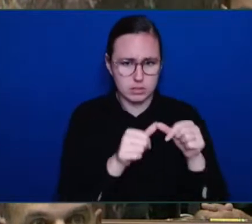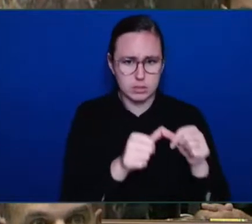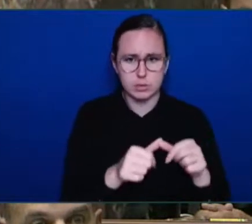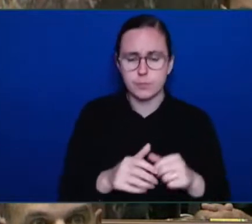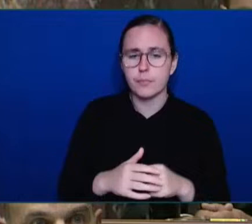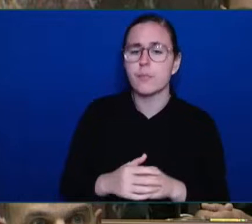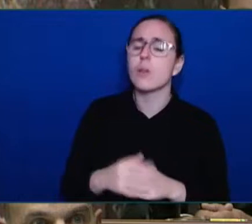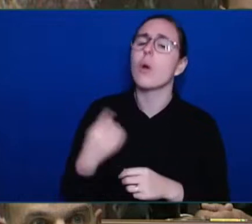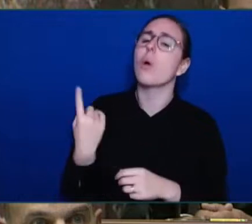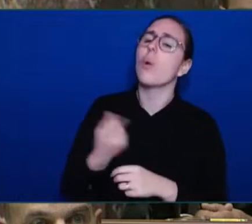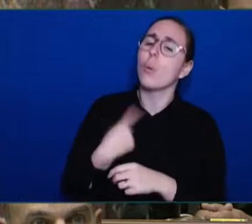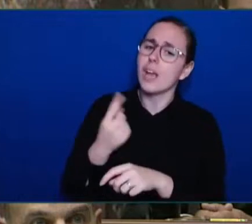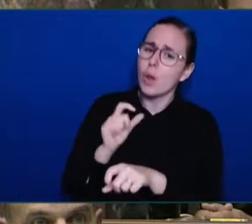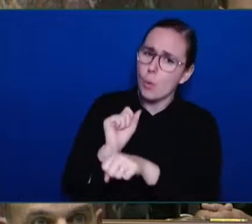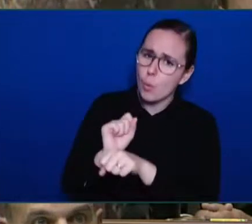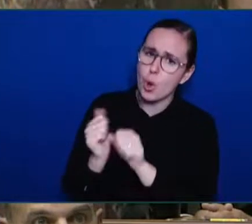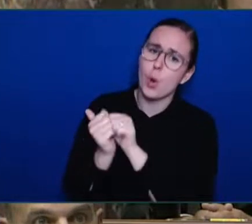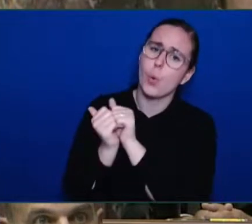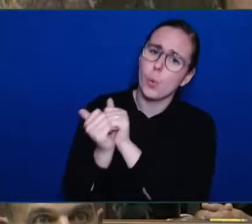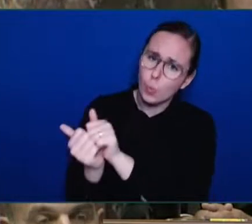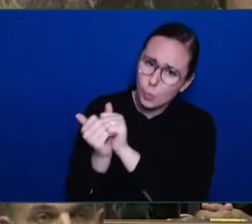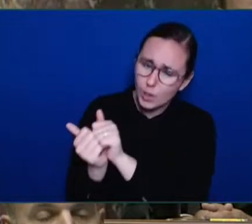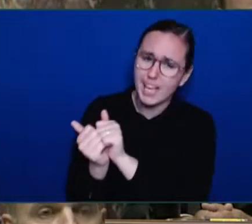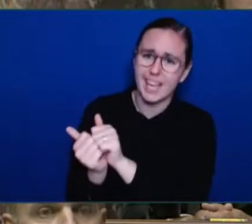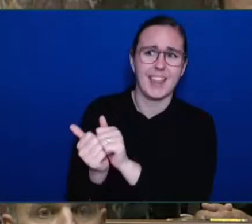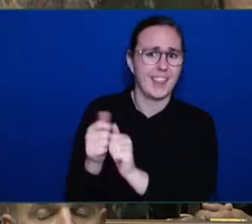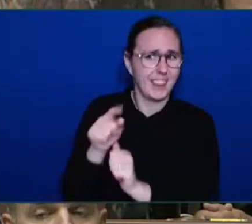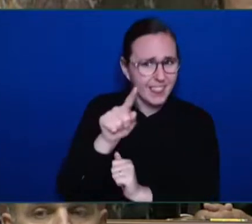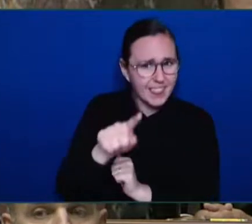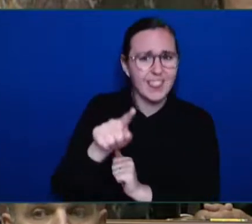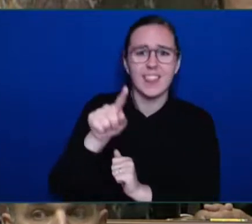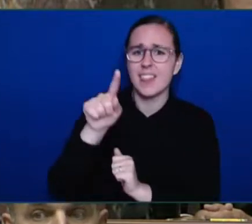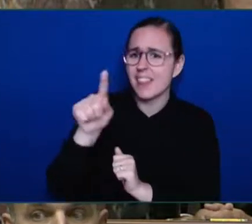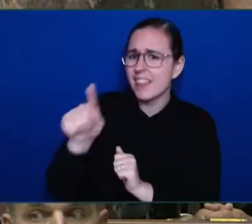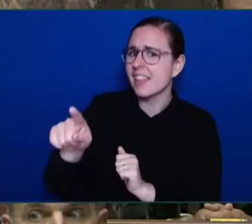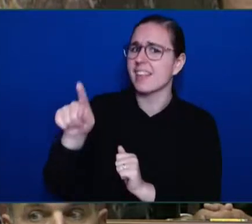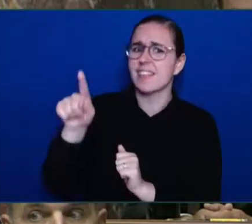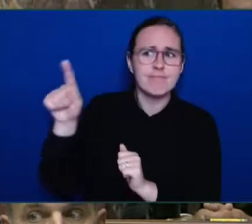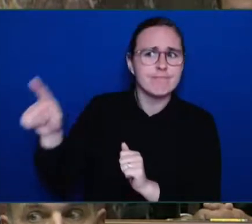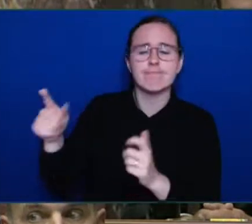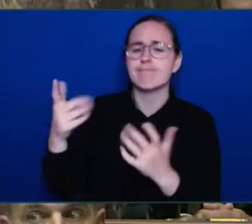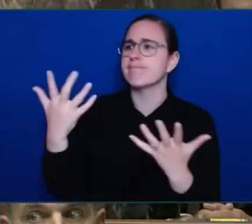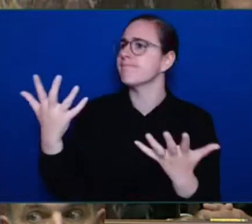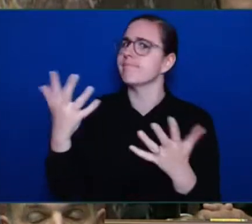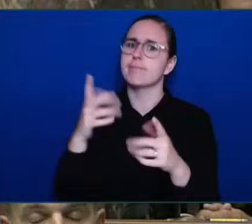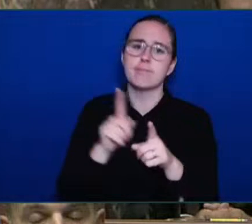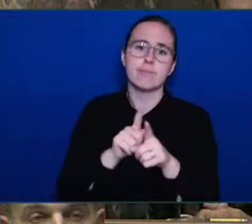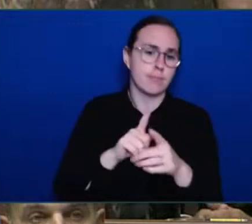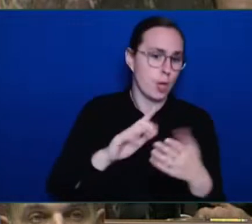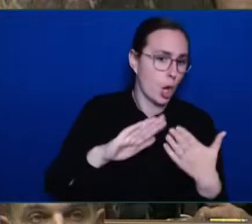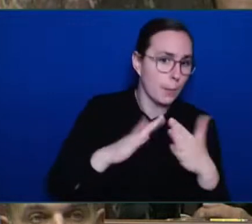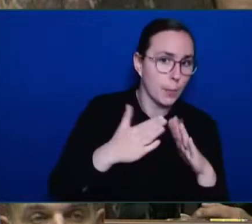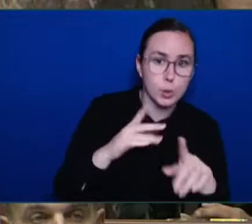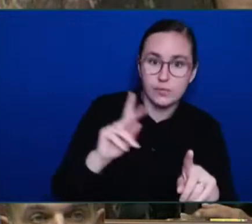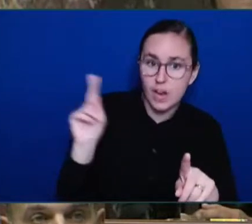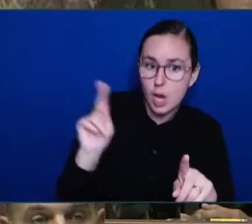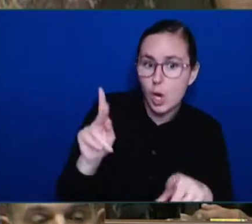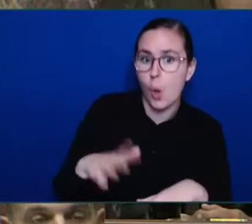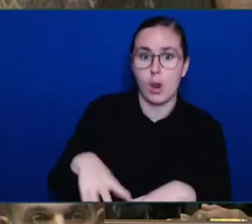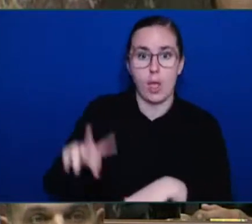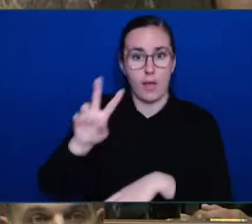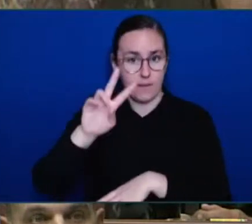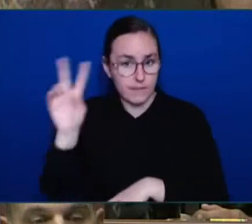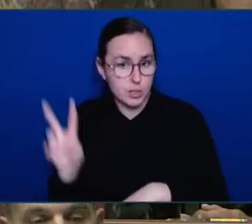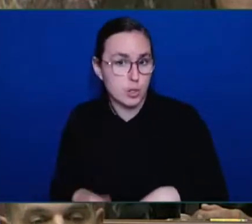in Vancouver, in Terrace, in other communities. That is why we are doing the work necessary to understand the reality on the ground to which the